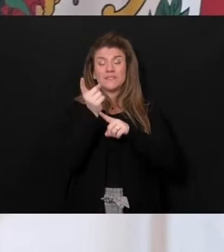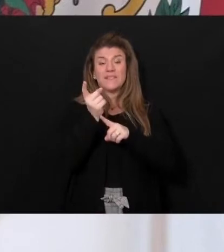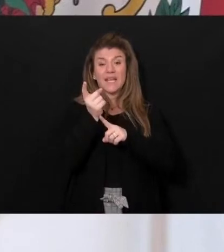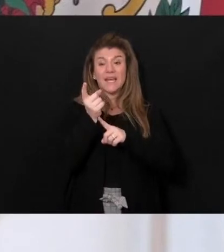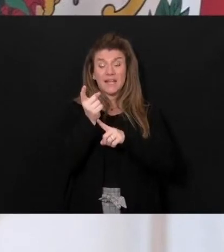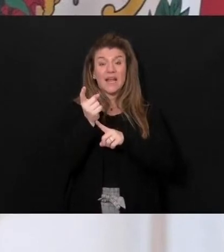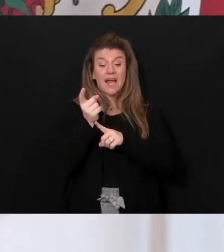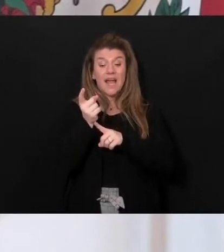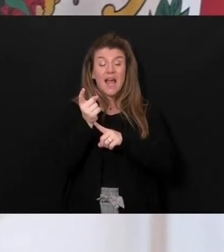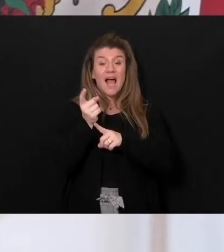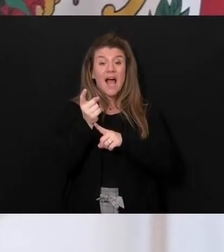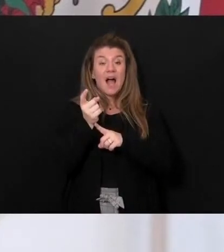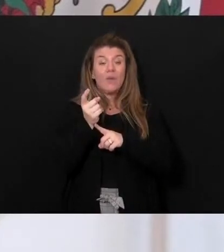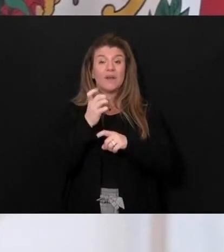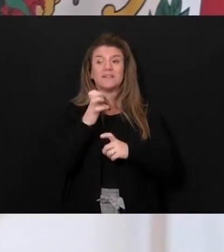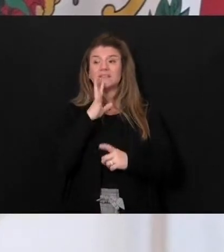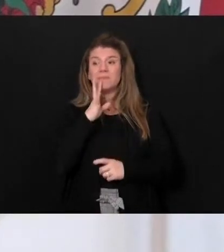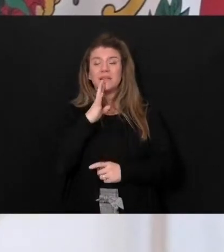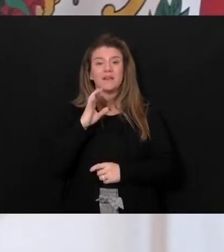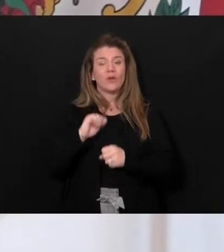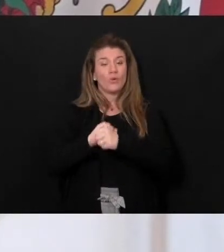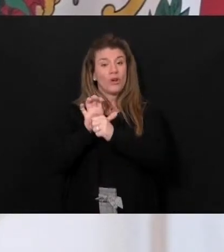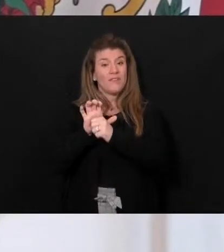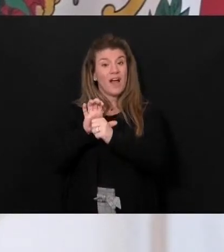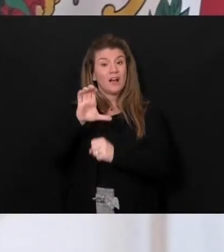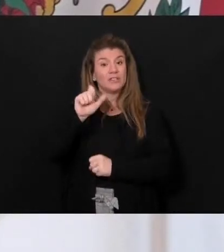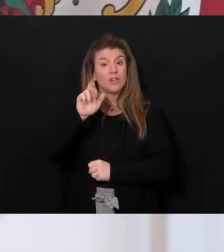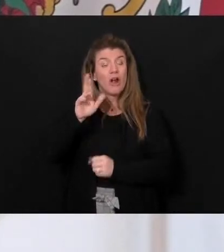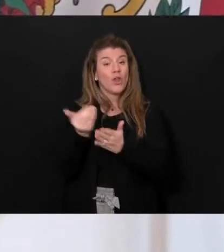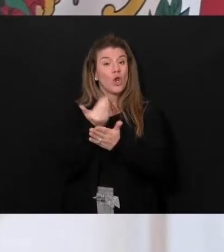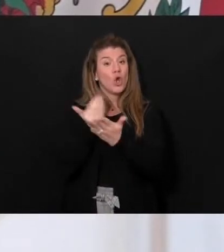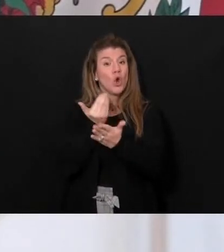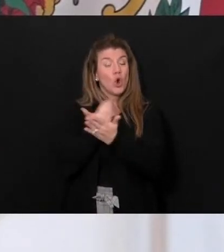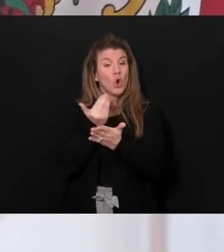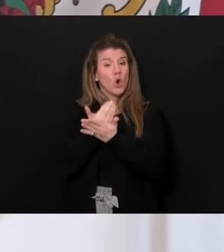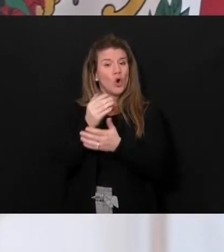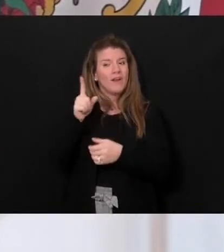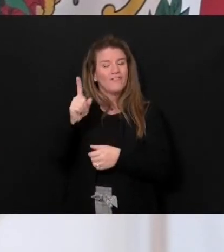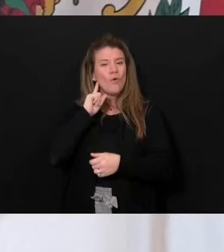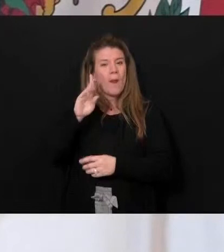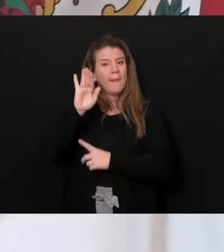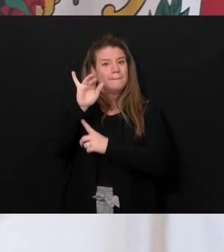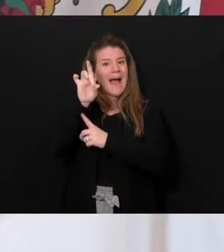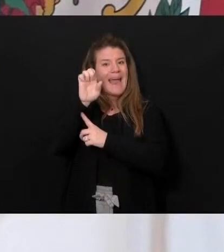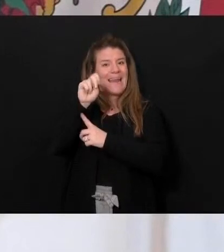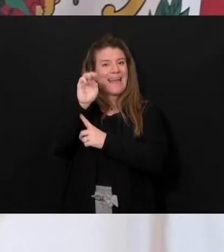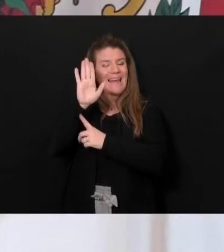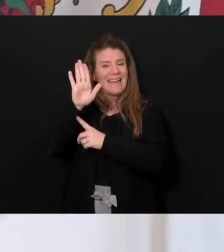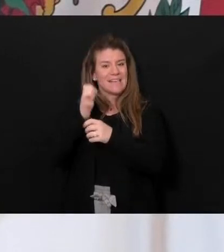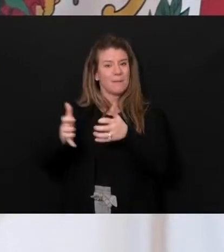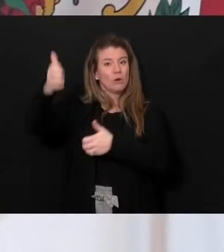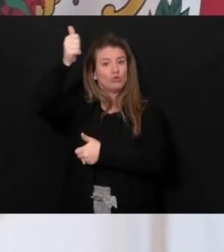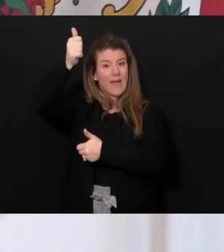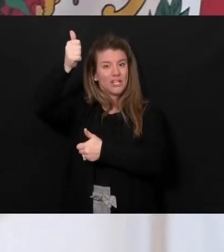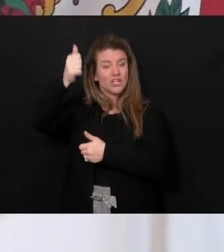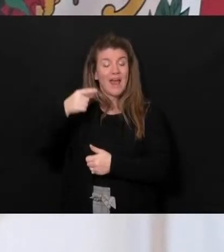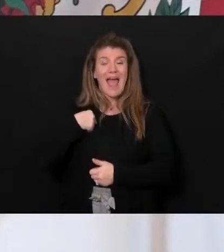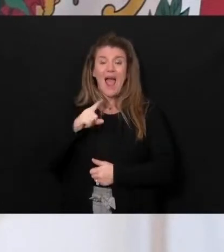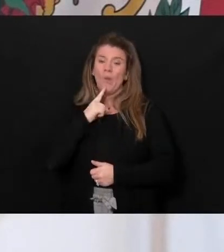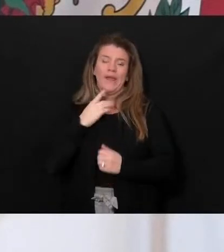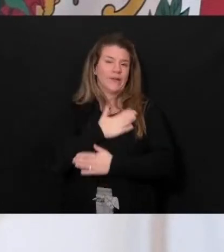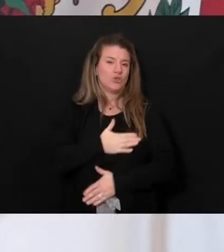in speaking to the coronavirus czar, the new czar under the Biden administration, I really enjoyed